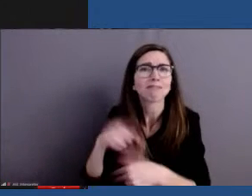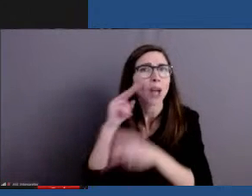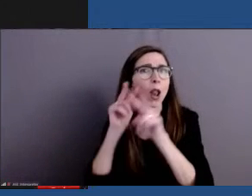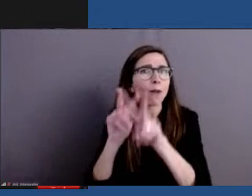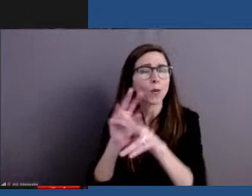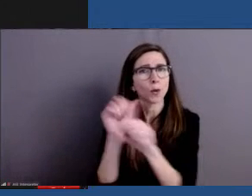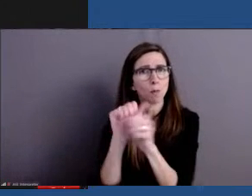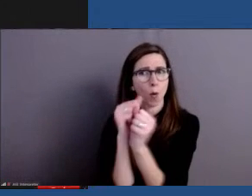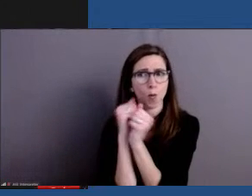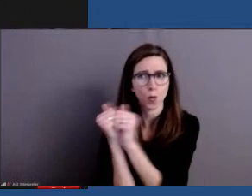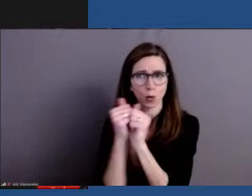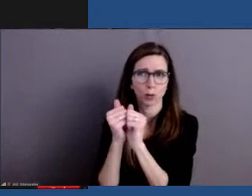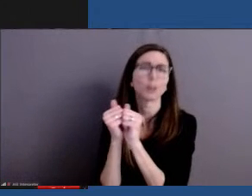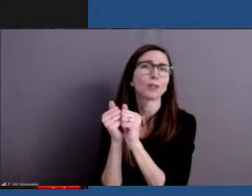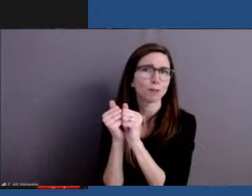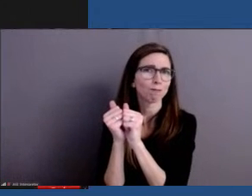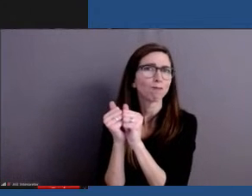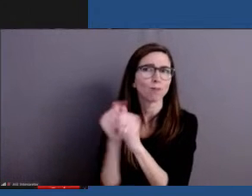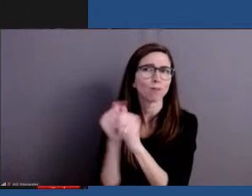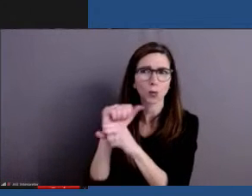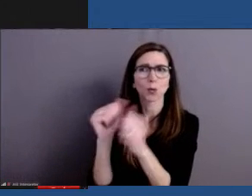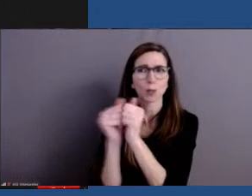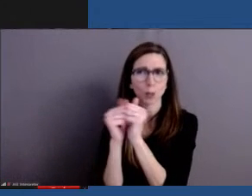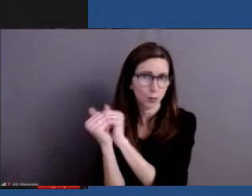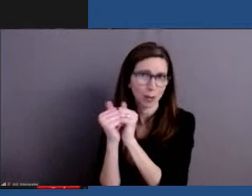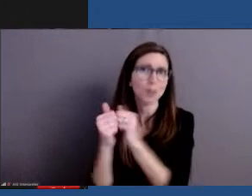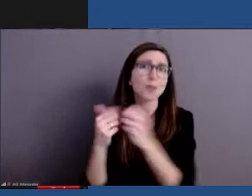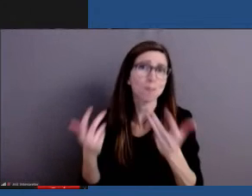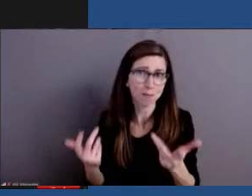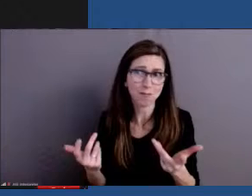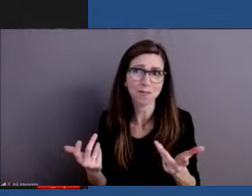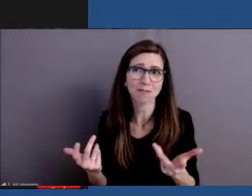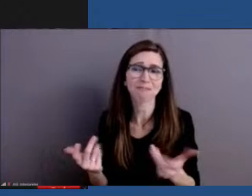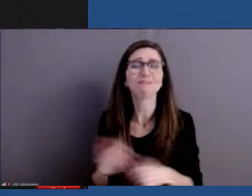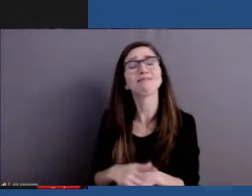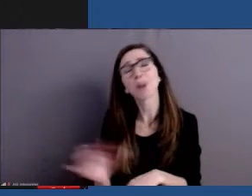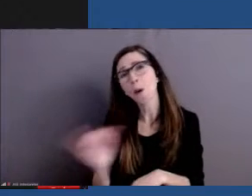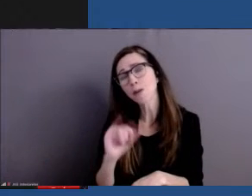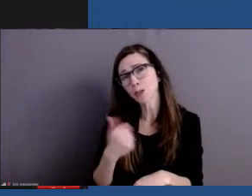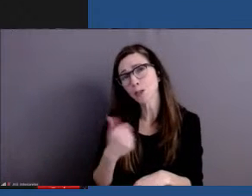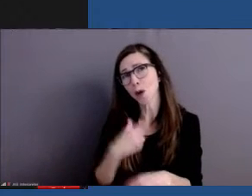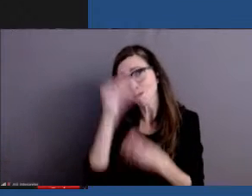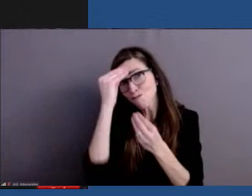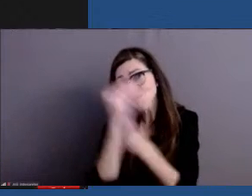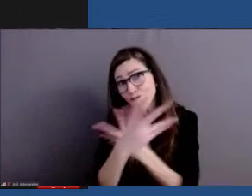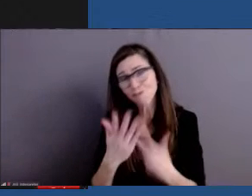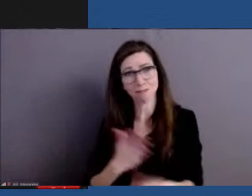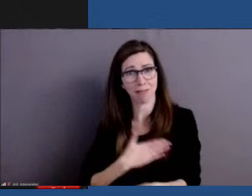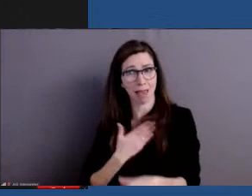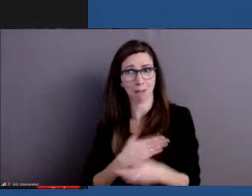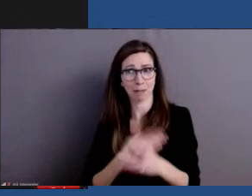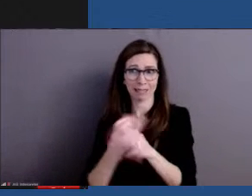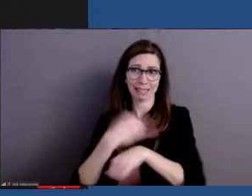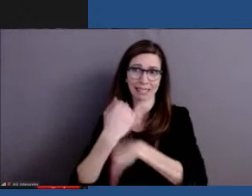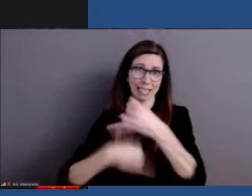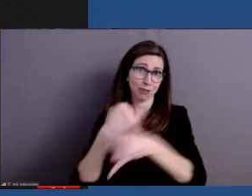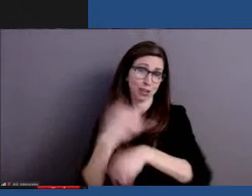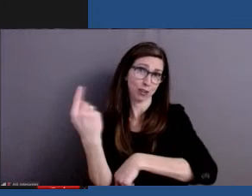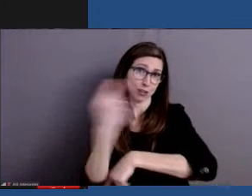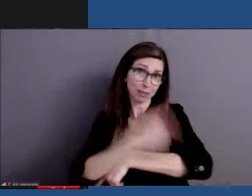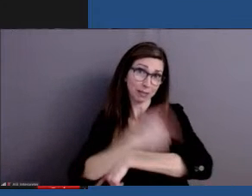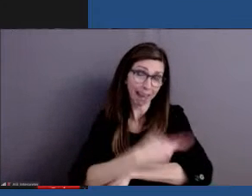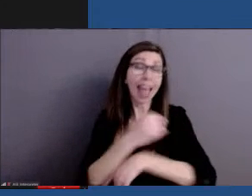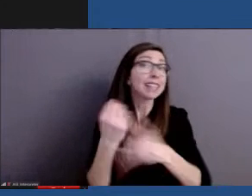in future. And I wish everybody a very happy and safe International Day of Persons